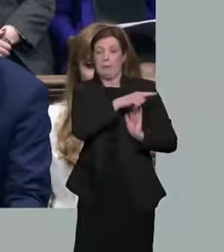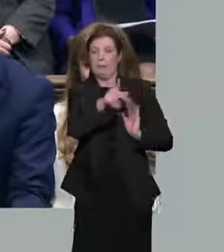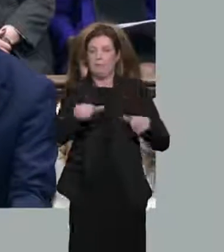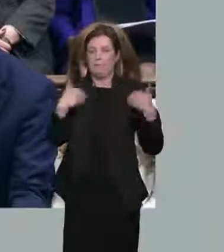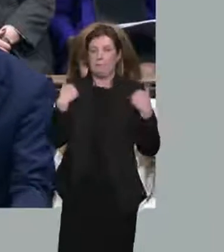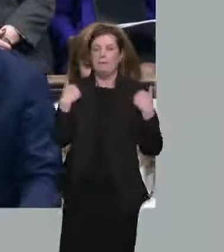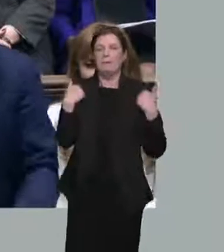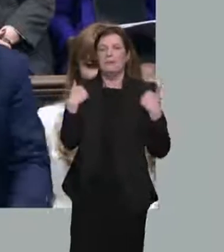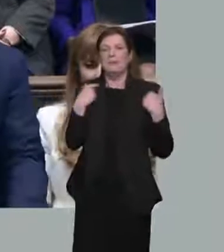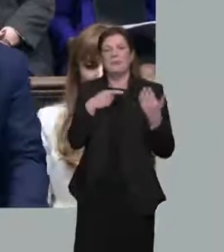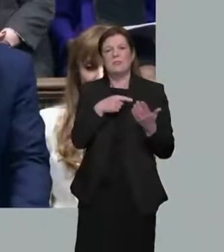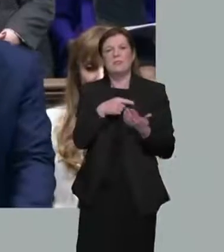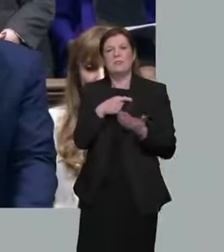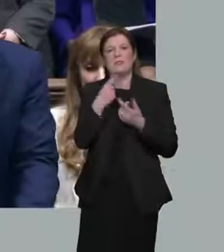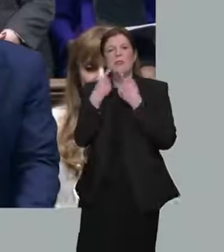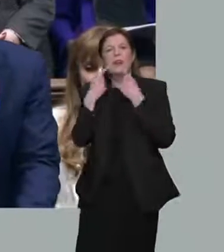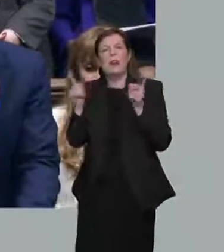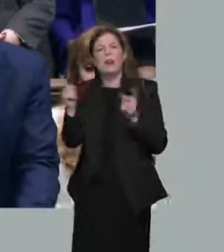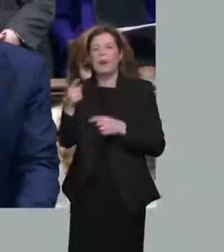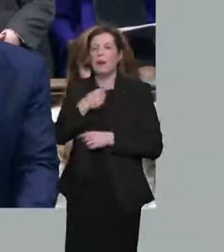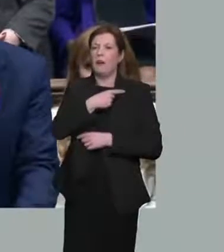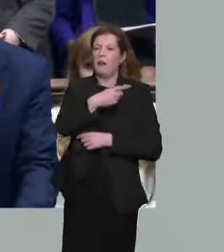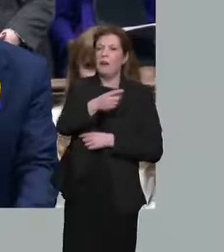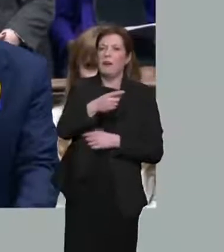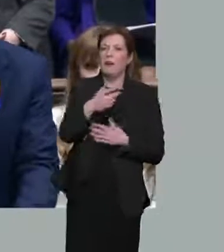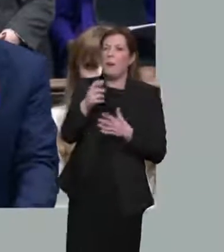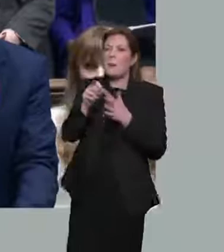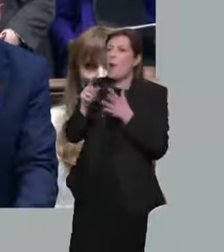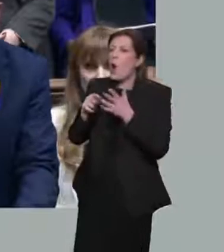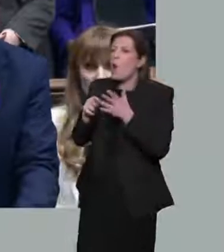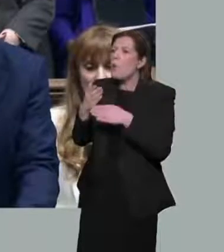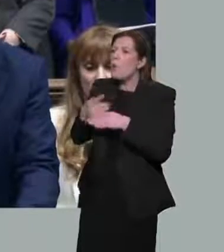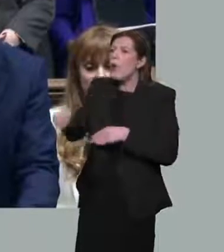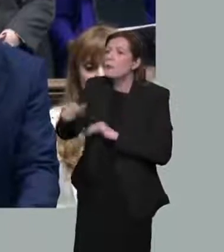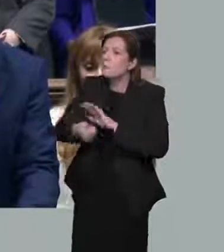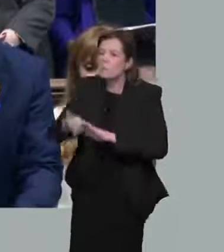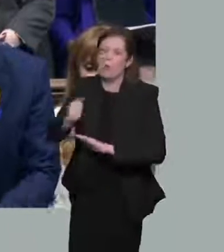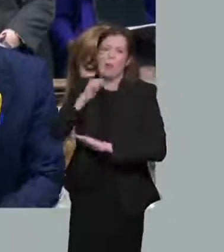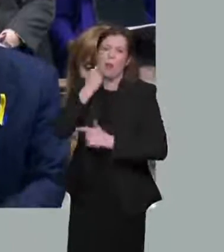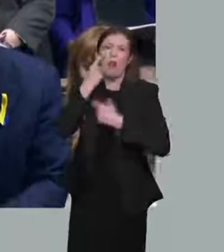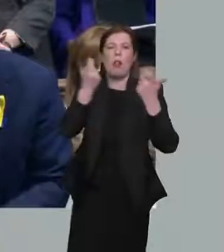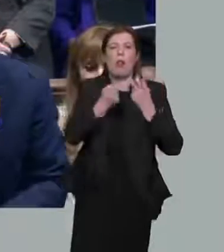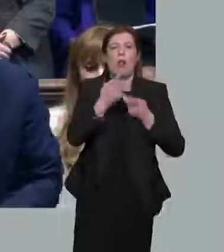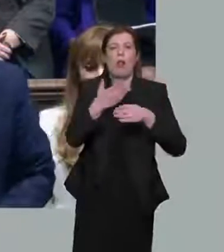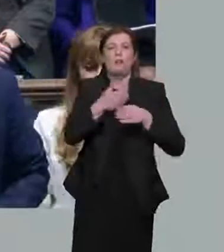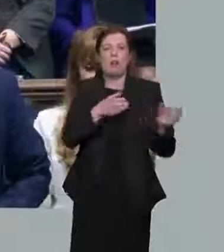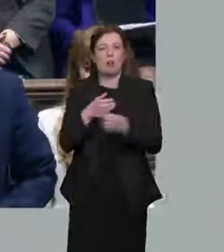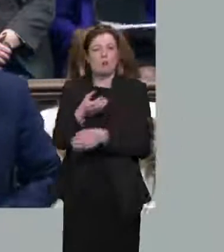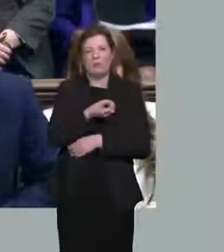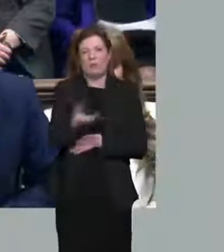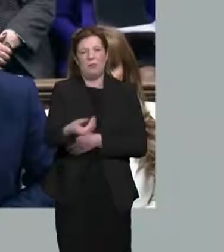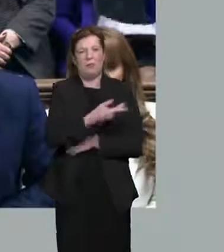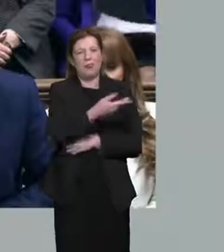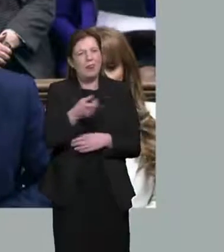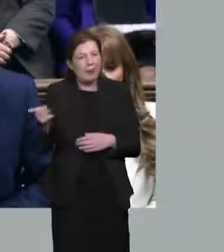posted a message saying that, where possible, they will look to find P&O workers new jobs. Pathetic. They don't